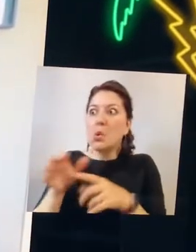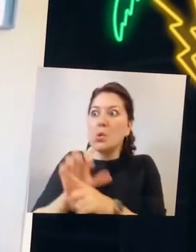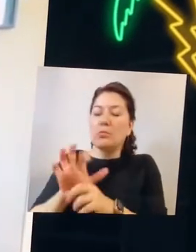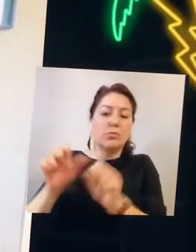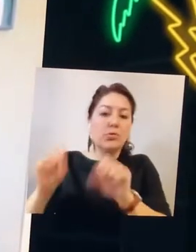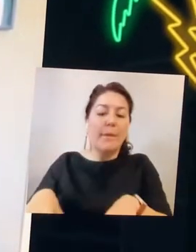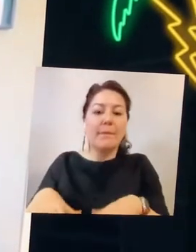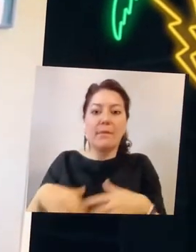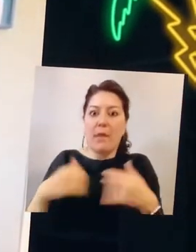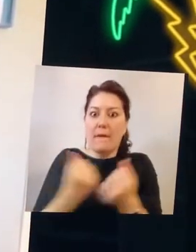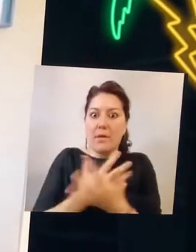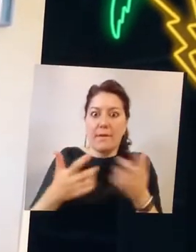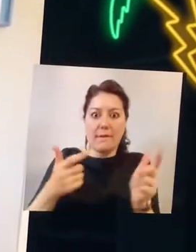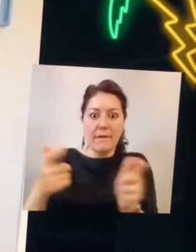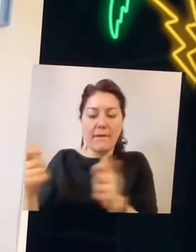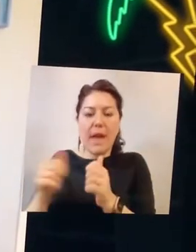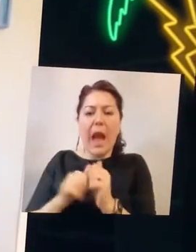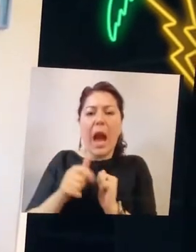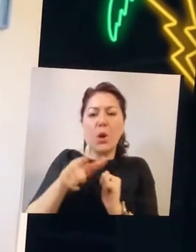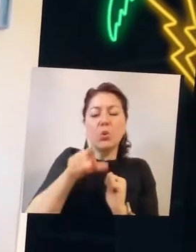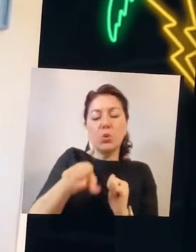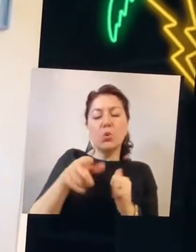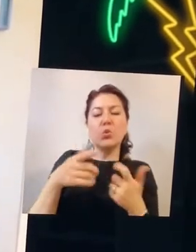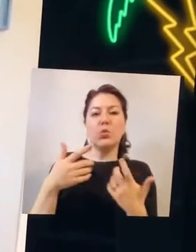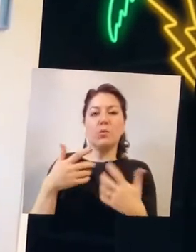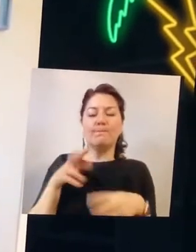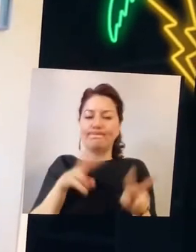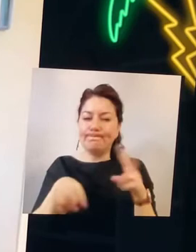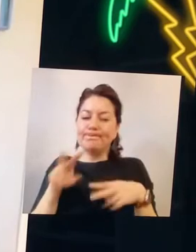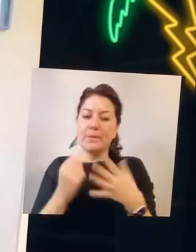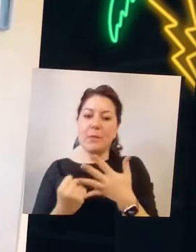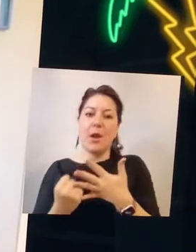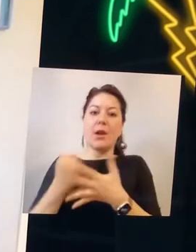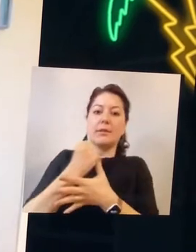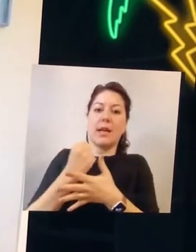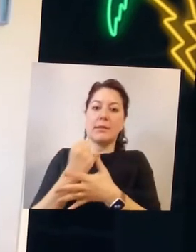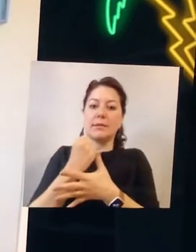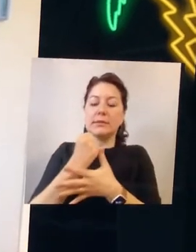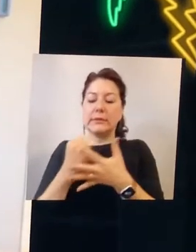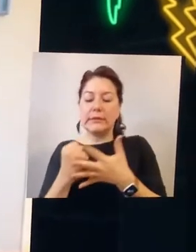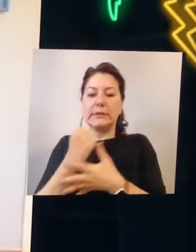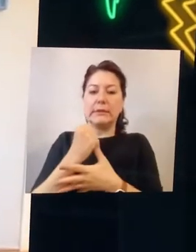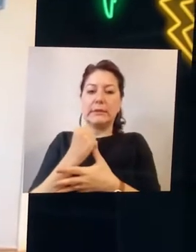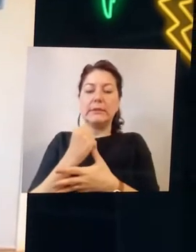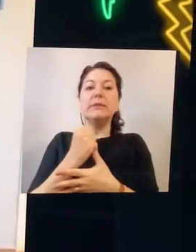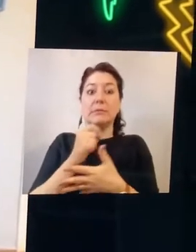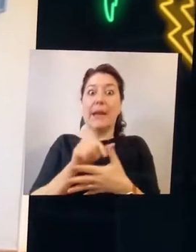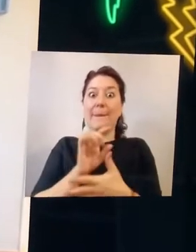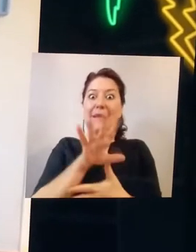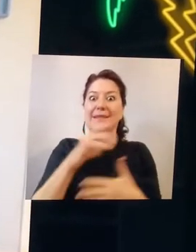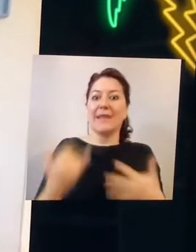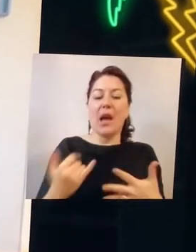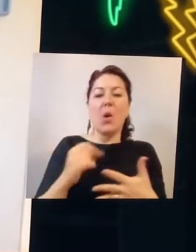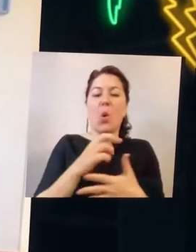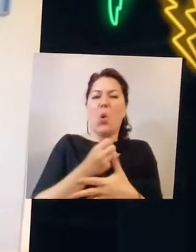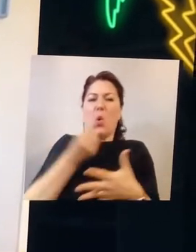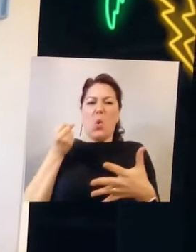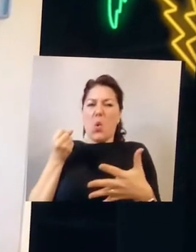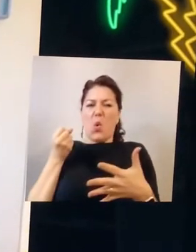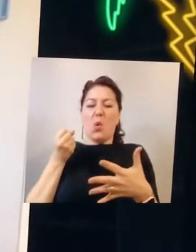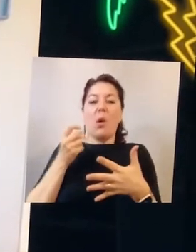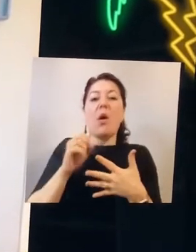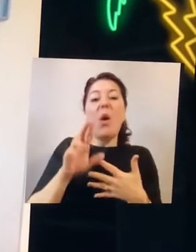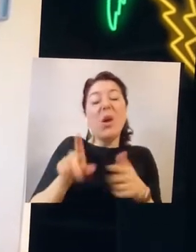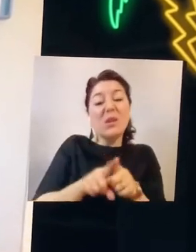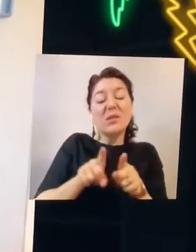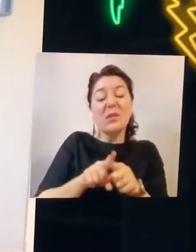you prioritize what to pitch, when, and how do you also prevent burnout? You know,